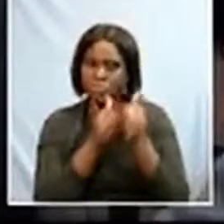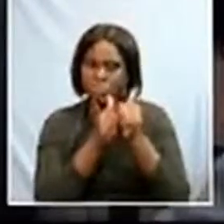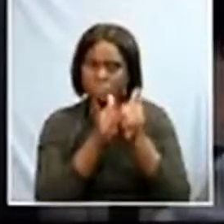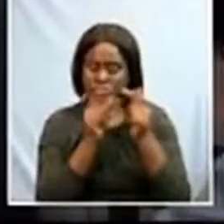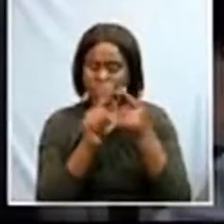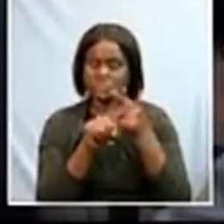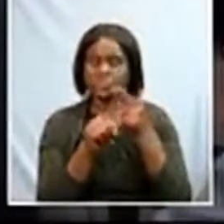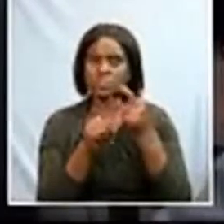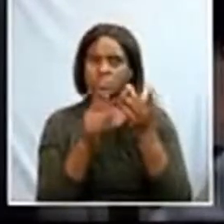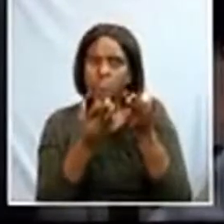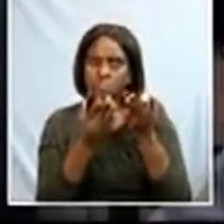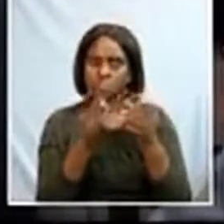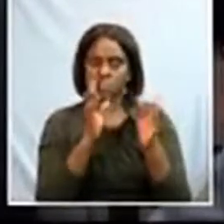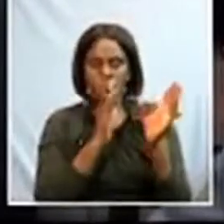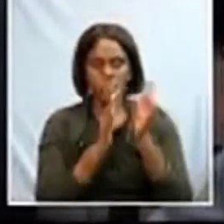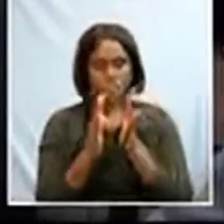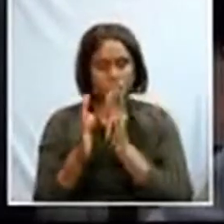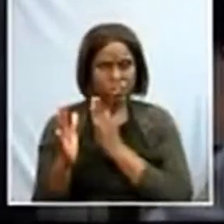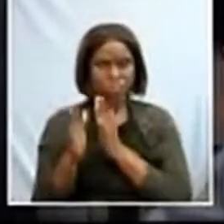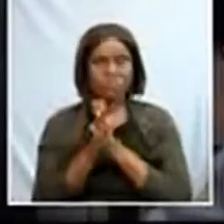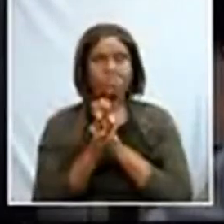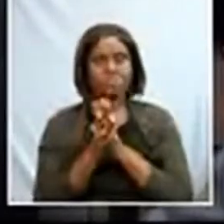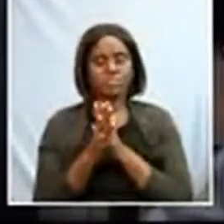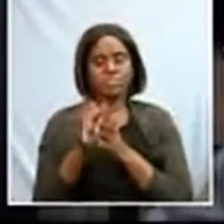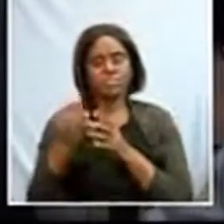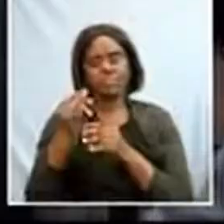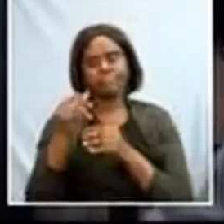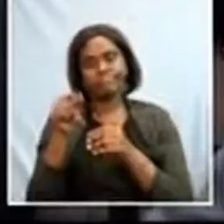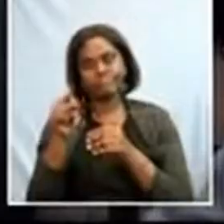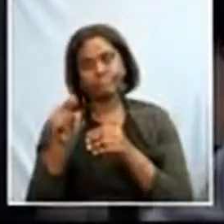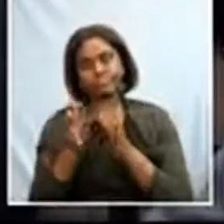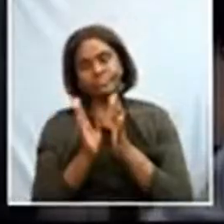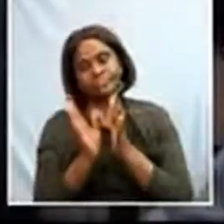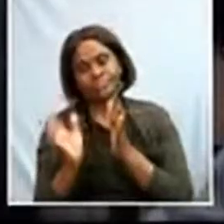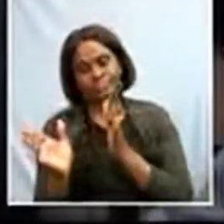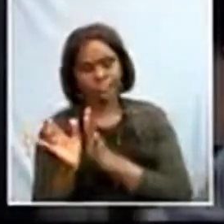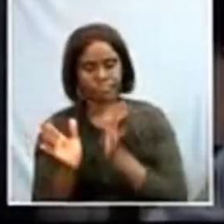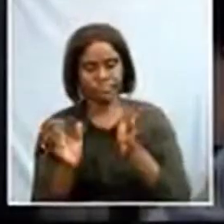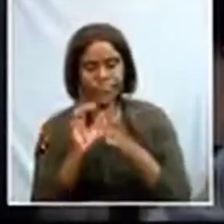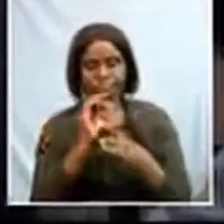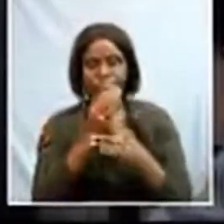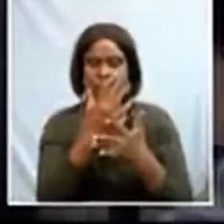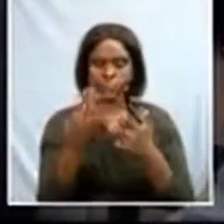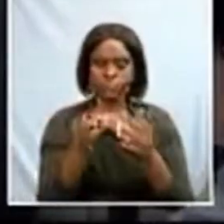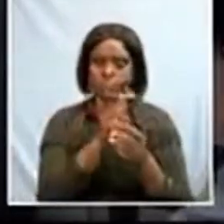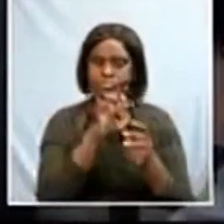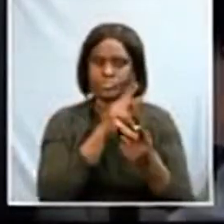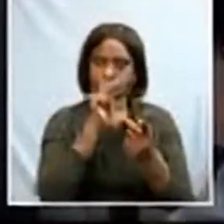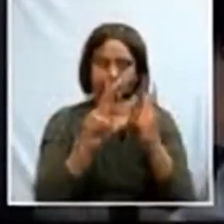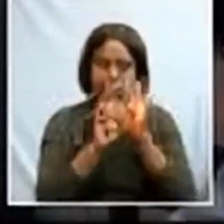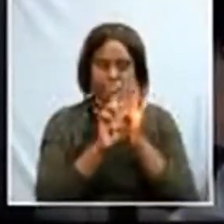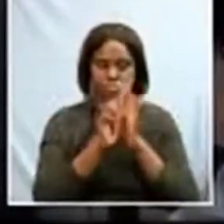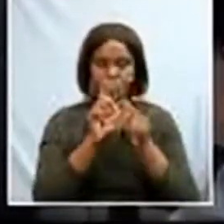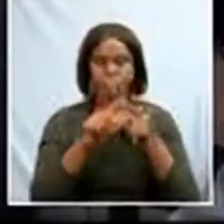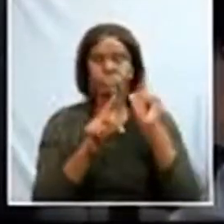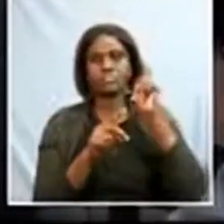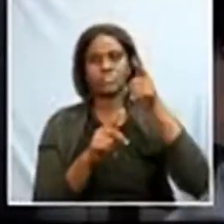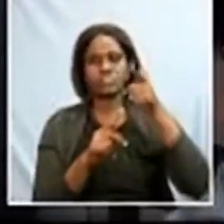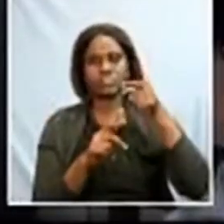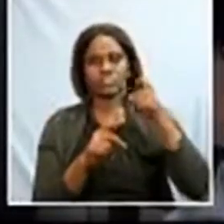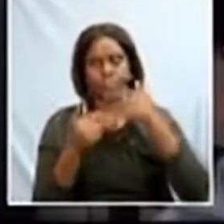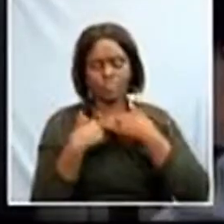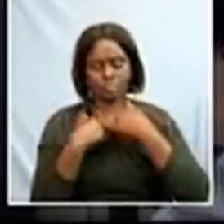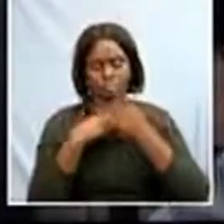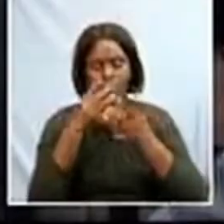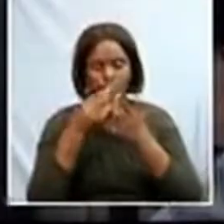to the plan. He compromised dimensions or something like this. But later you have